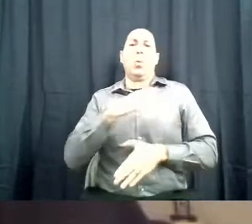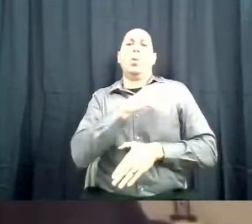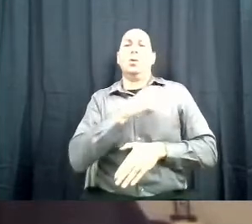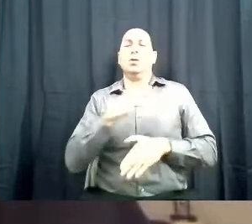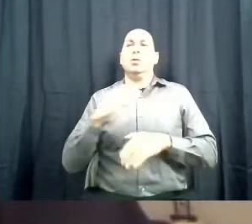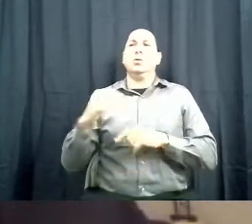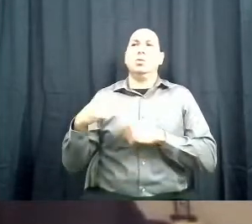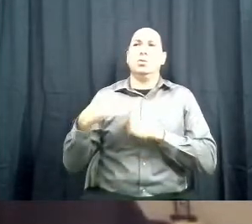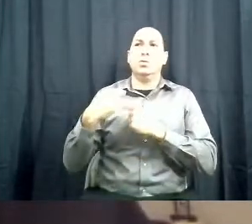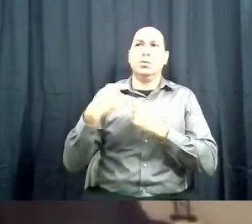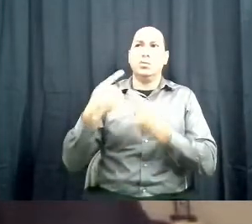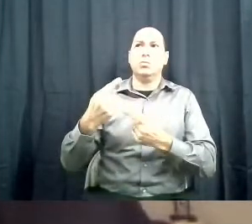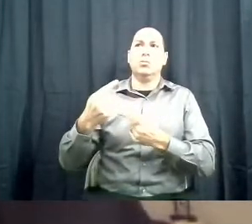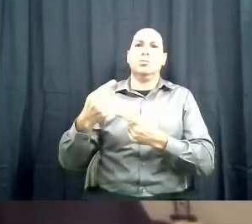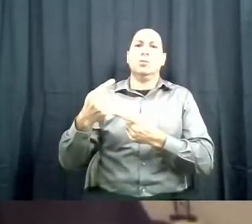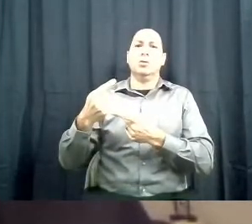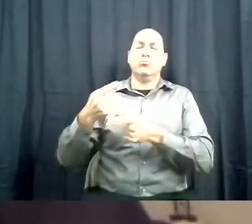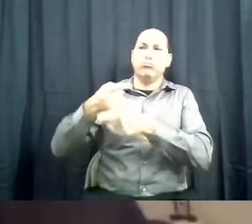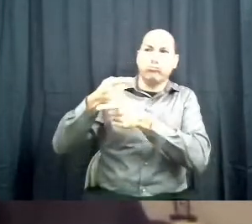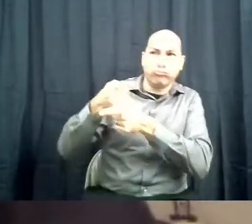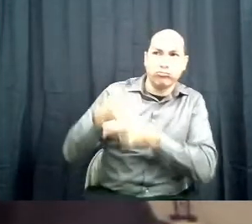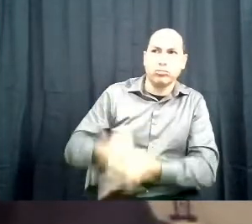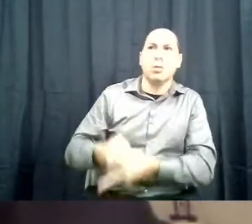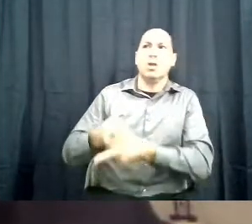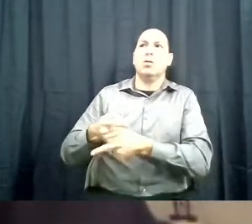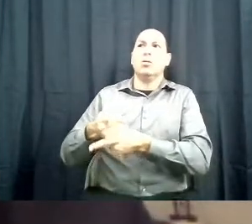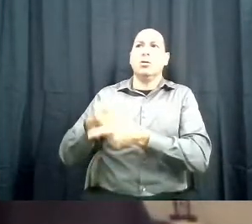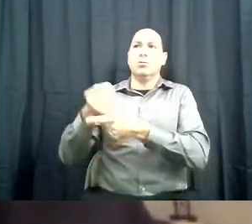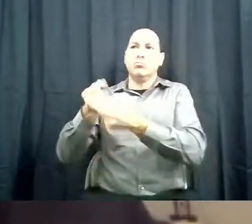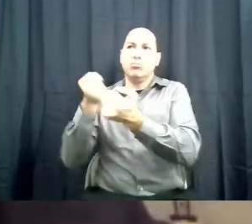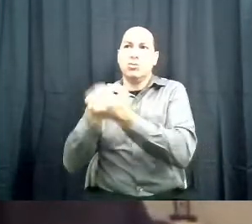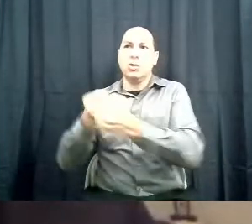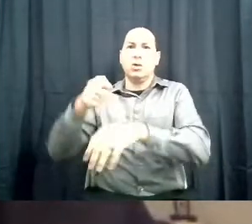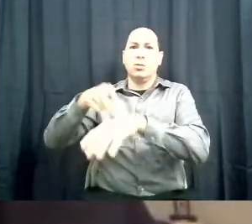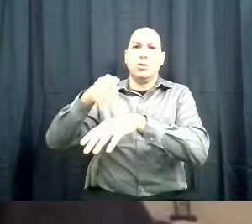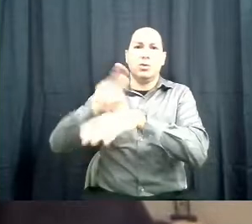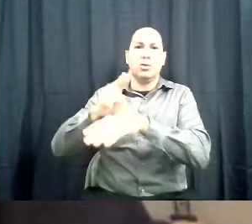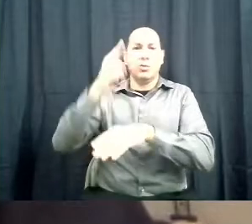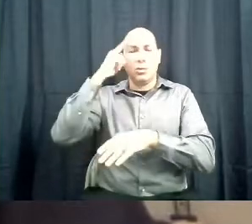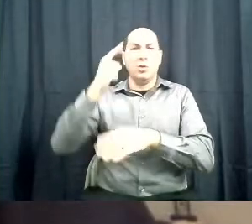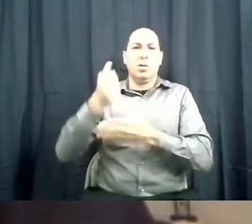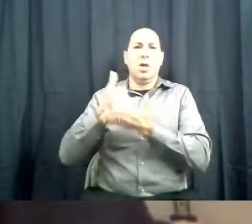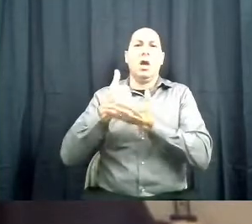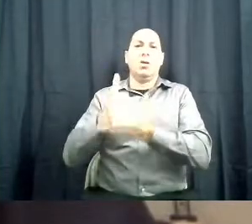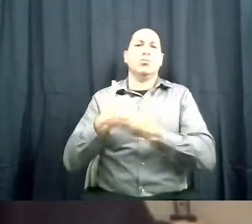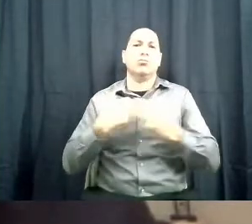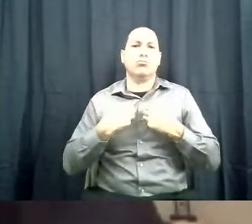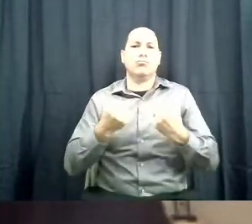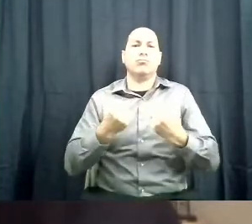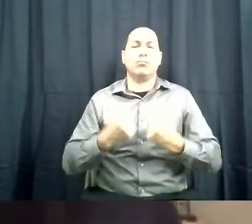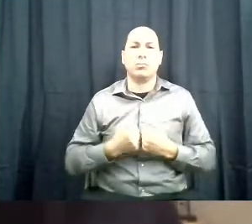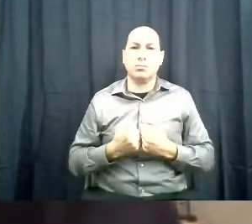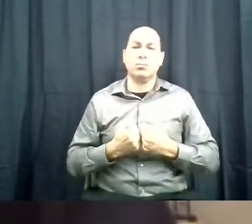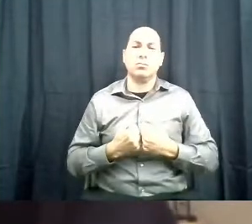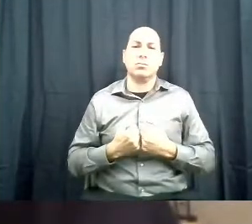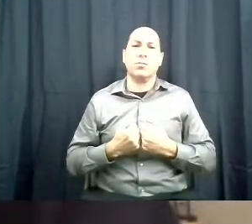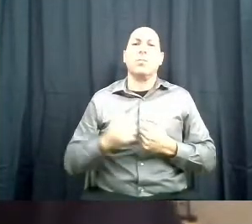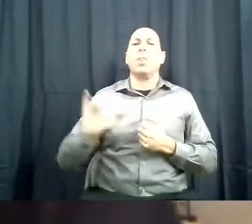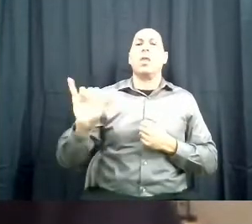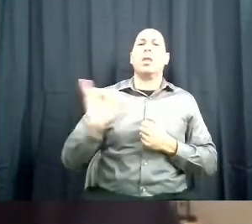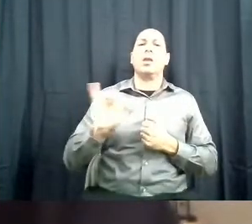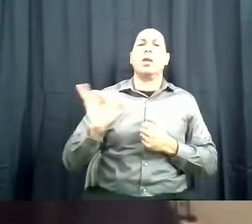in plussing up Puerto Rico on the Medicaid front. And I know that you've got to make assumptions, and it would